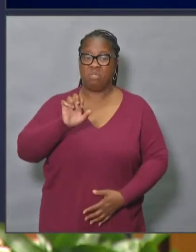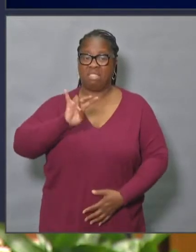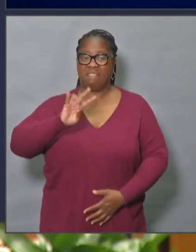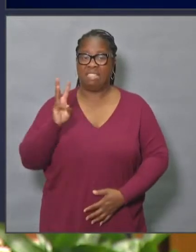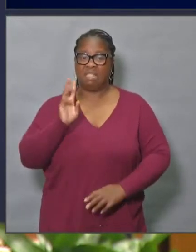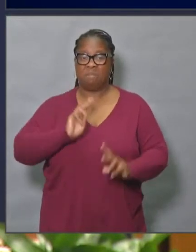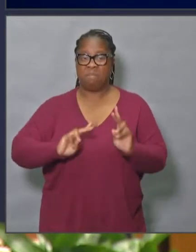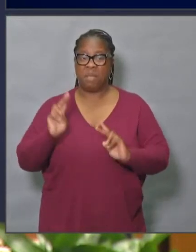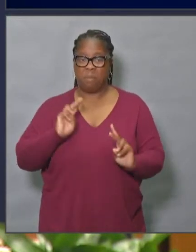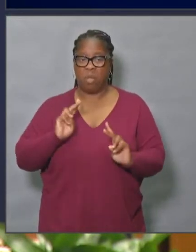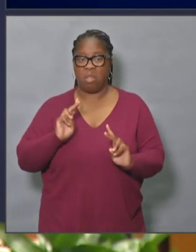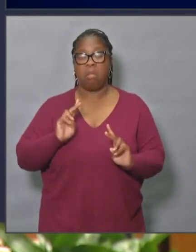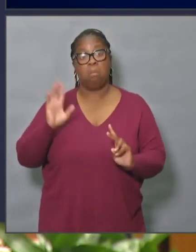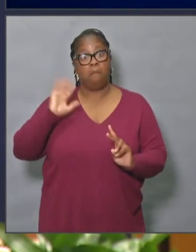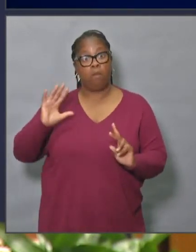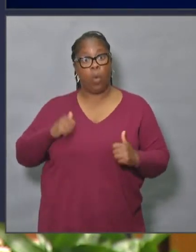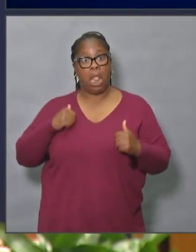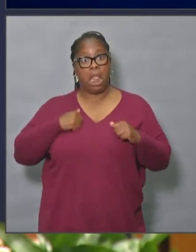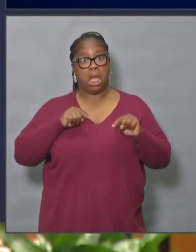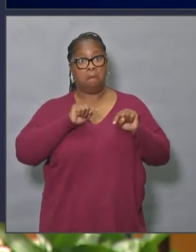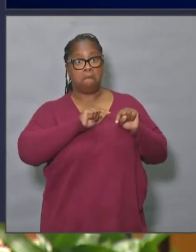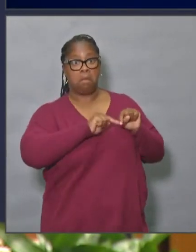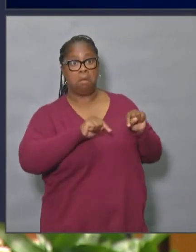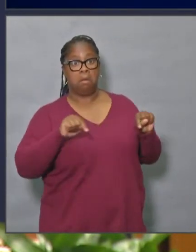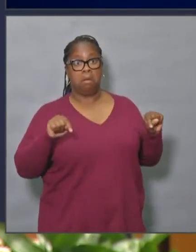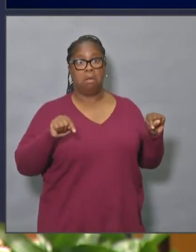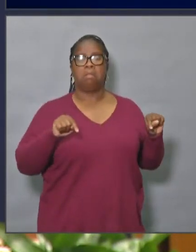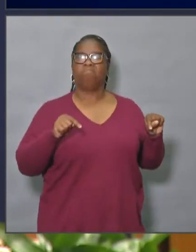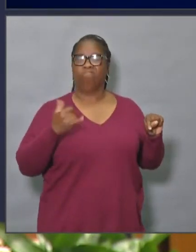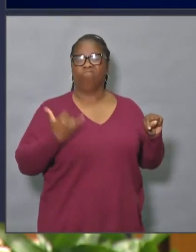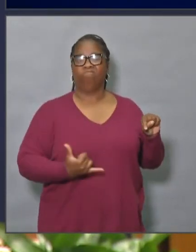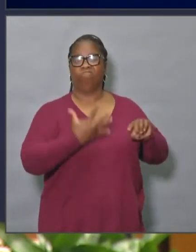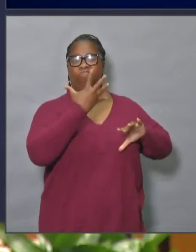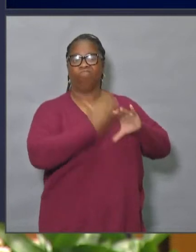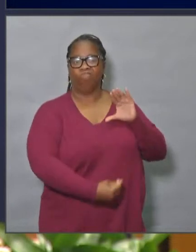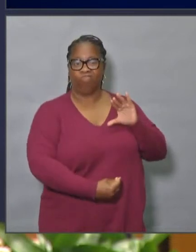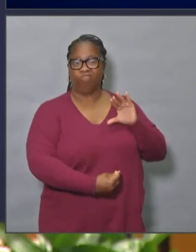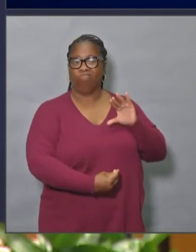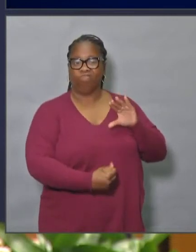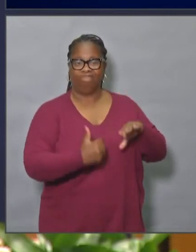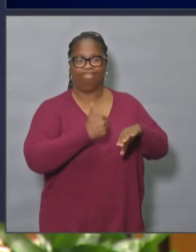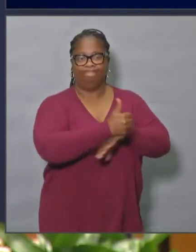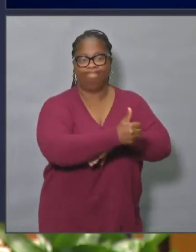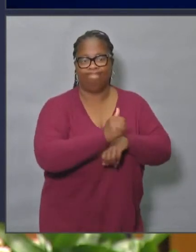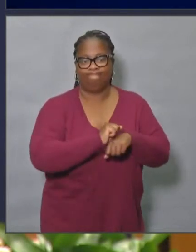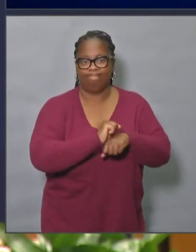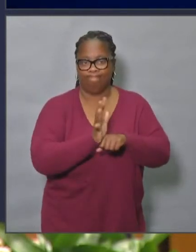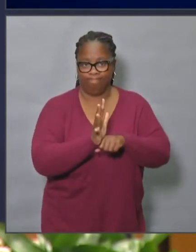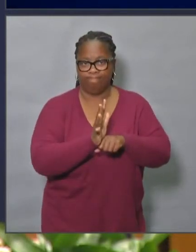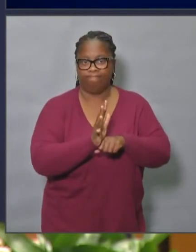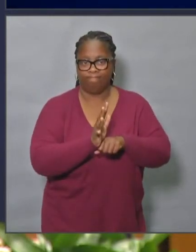1,576 people who were living in institutional settings have died from COVID-19.